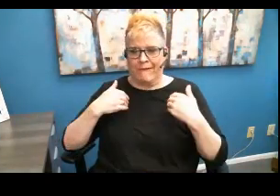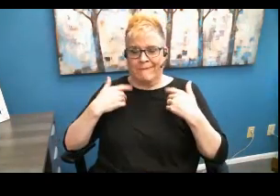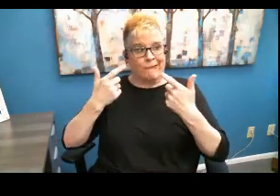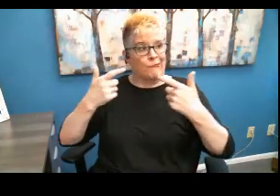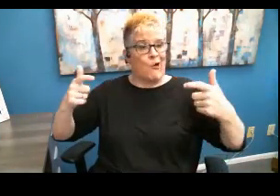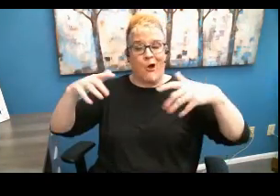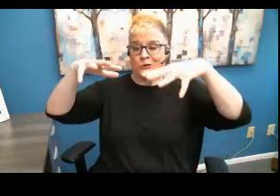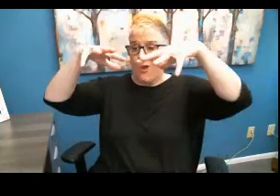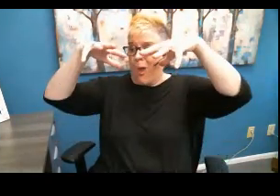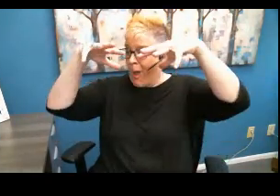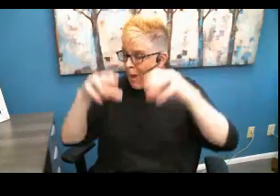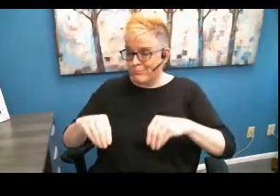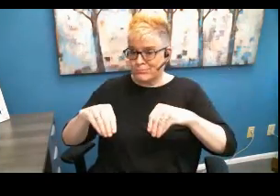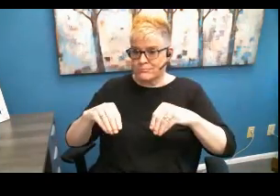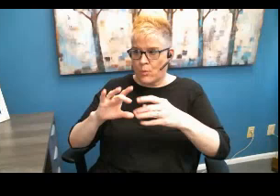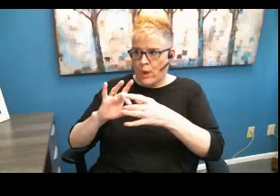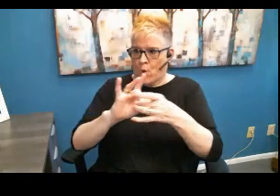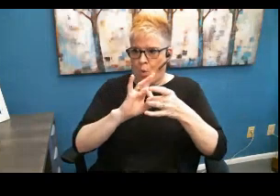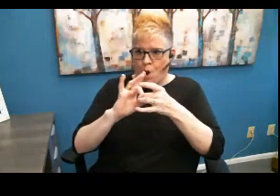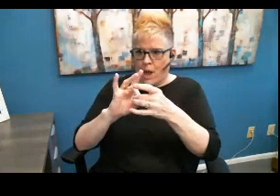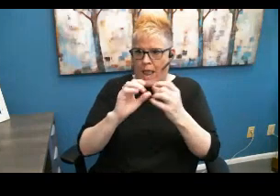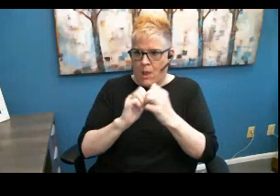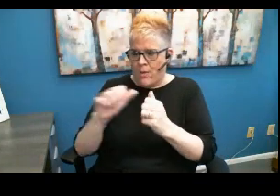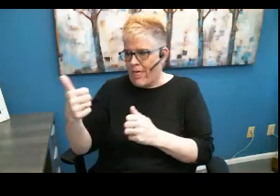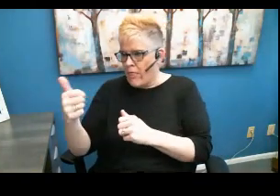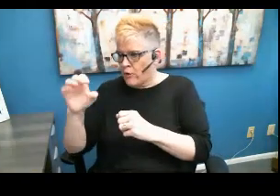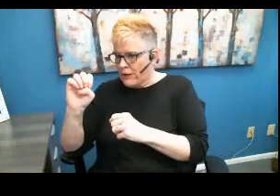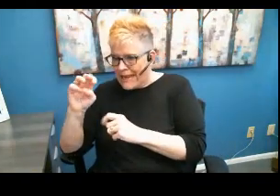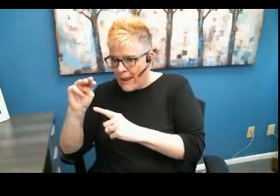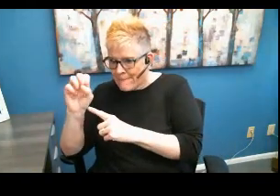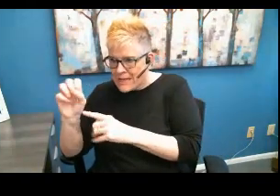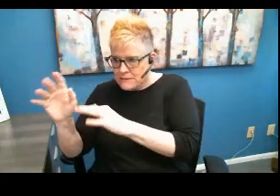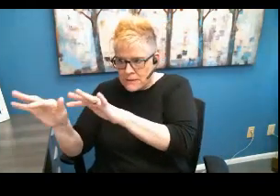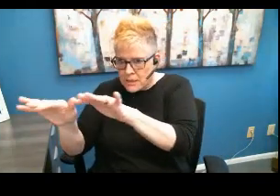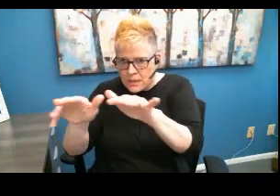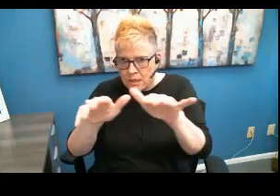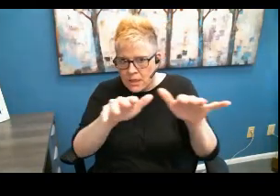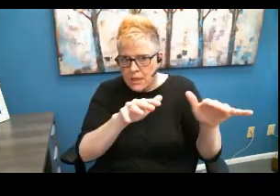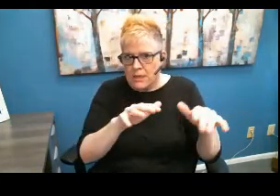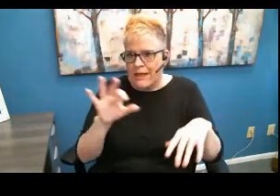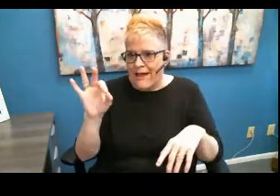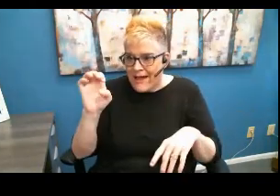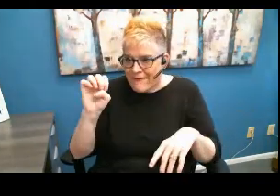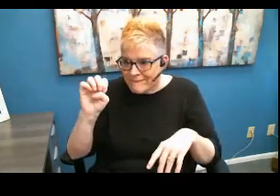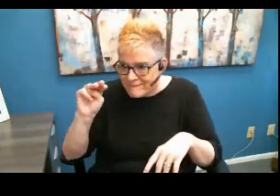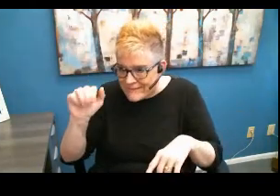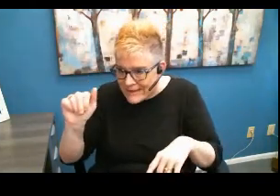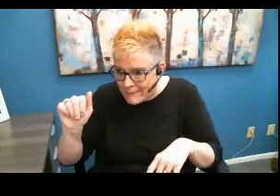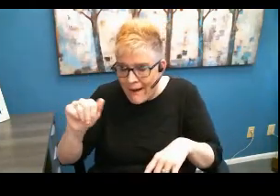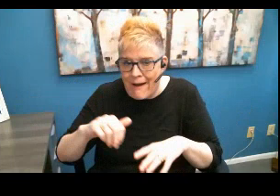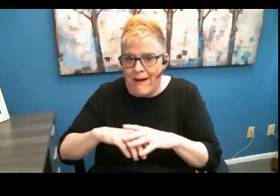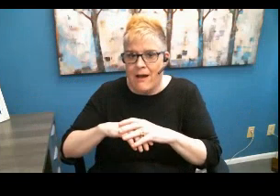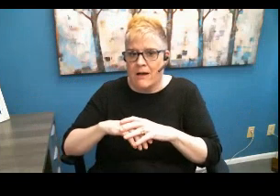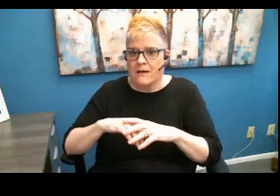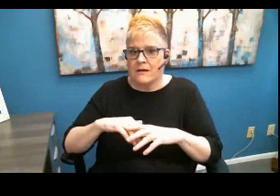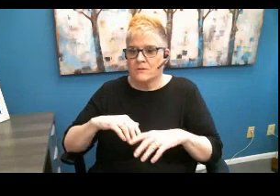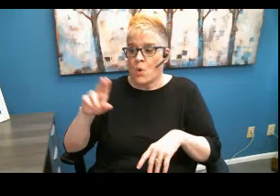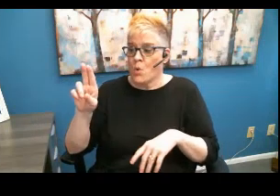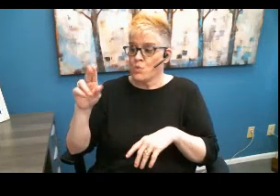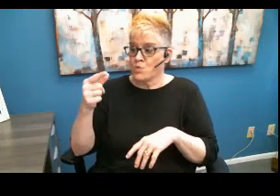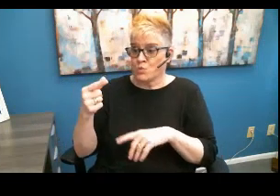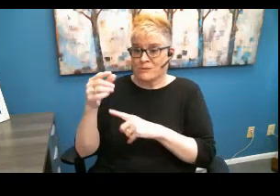we're trying to coordinate with other emergency agencies. And that's what we do. So UGI,